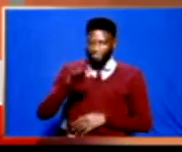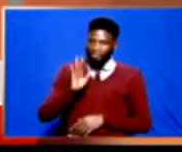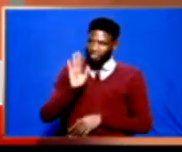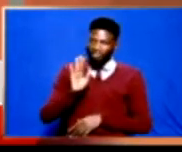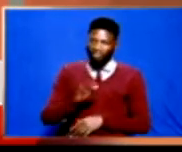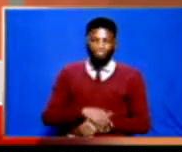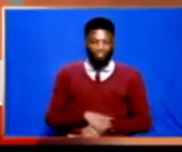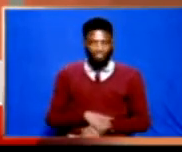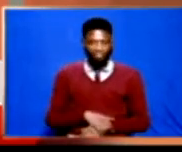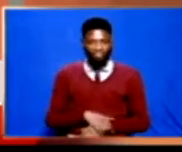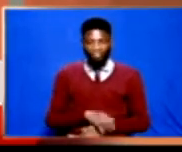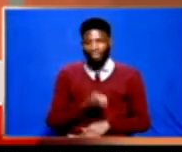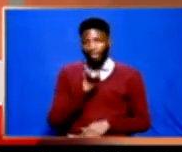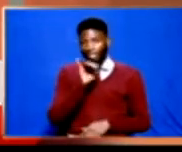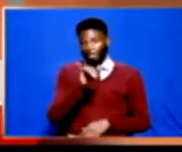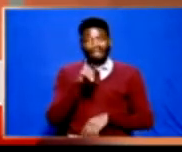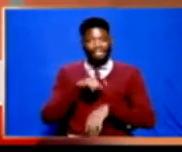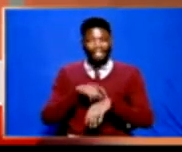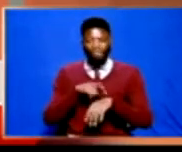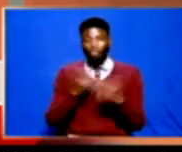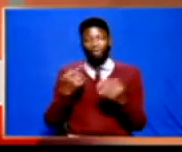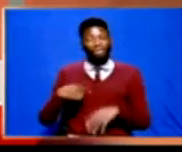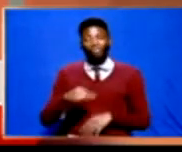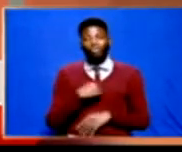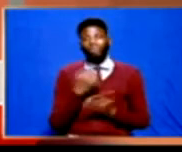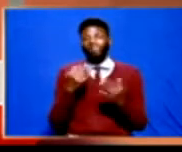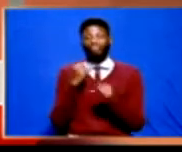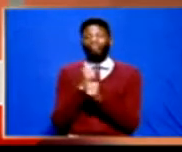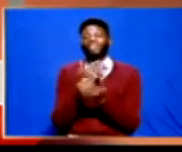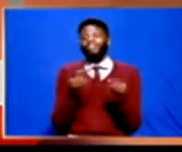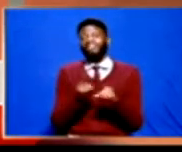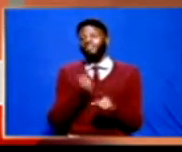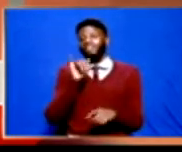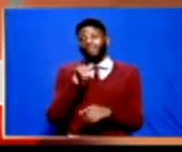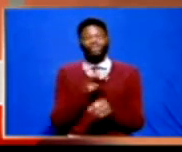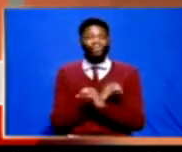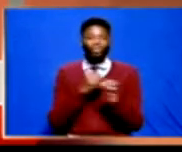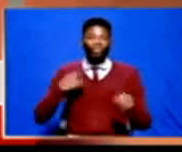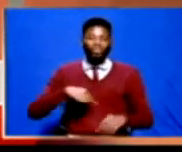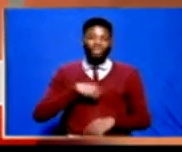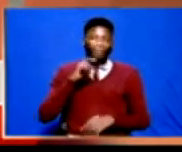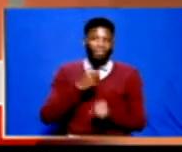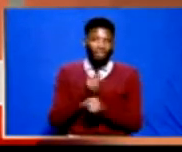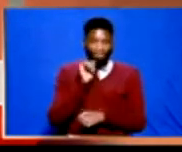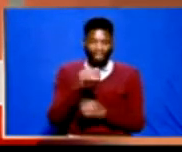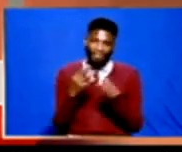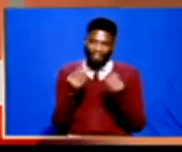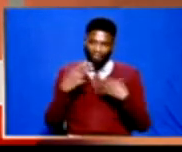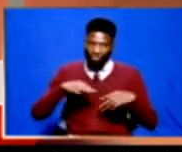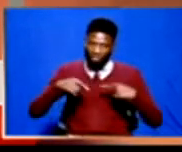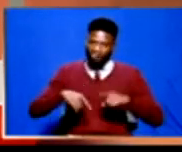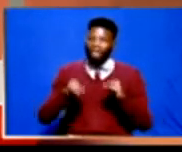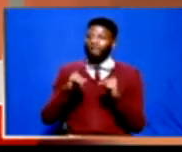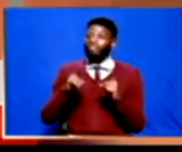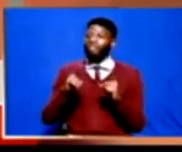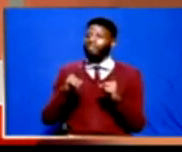And this is not the moment whereby we should be doing things like this. We should be now making it much easier for people to get equipment in,